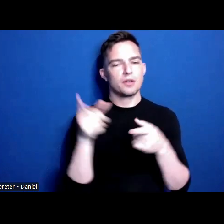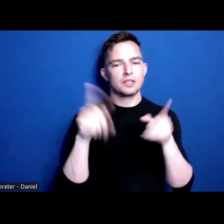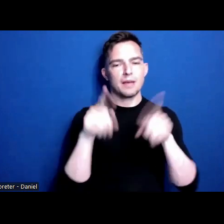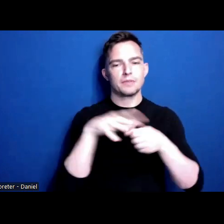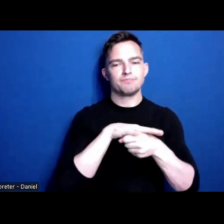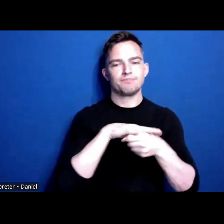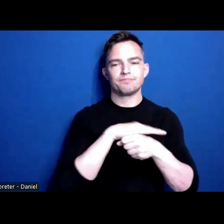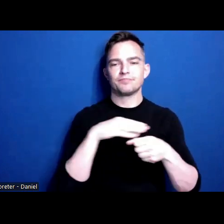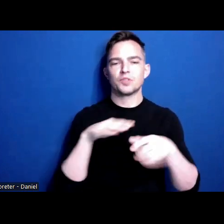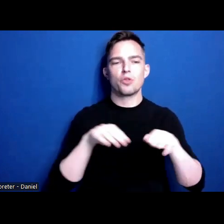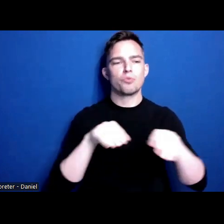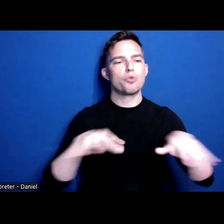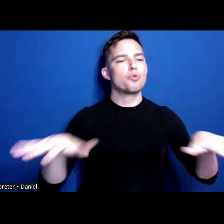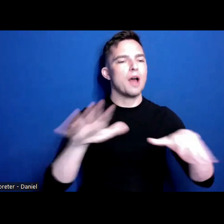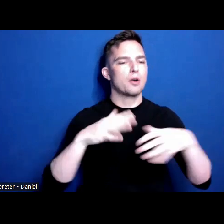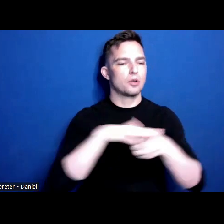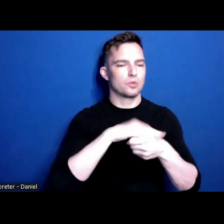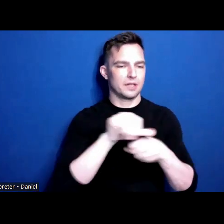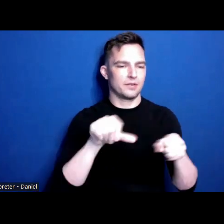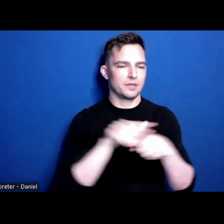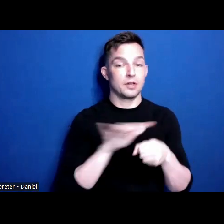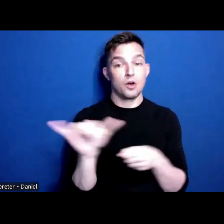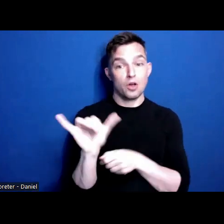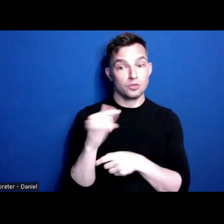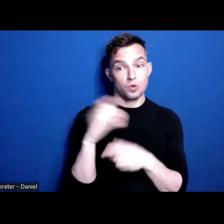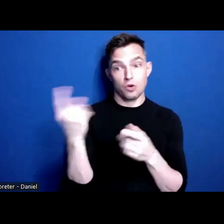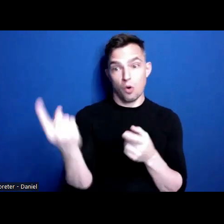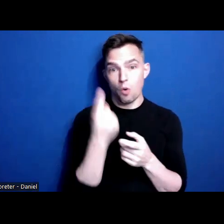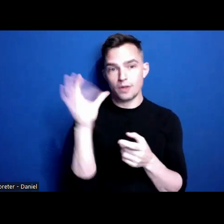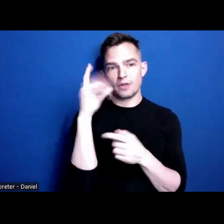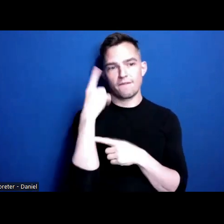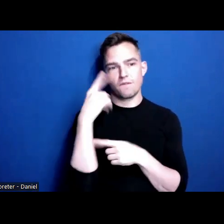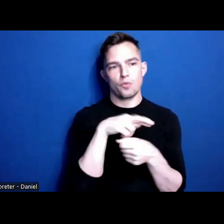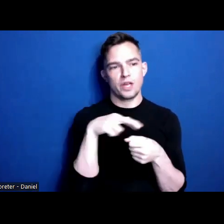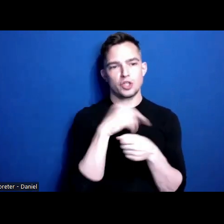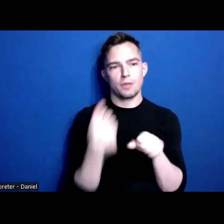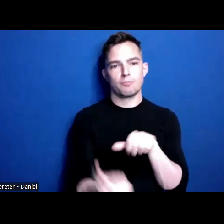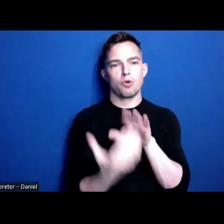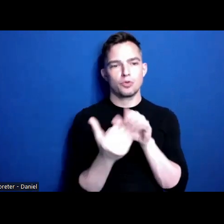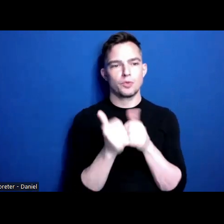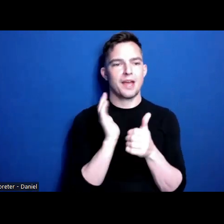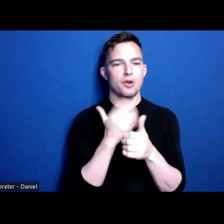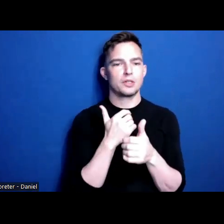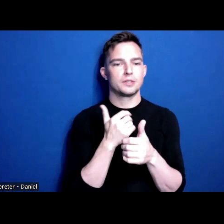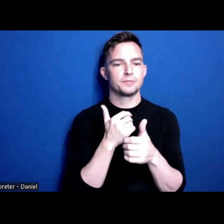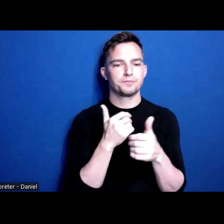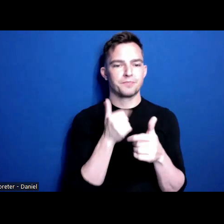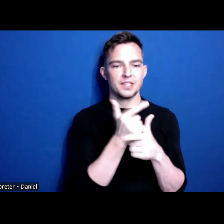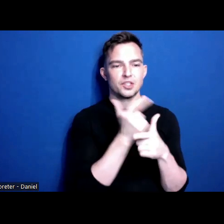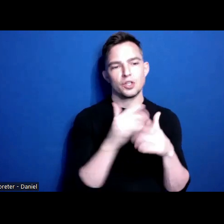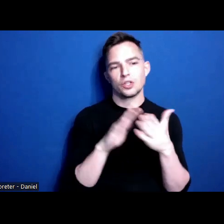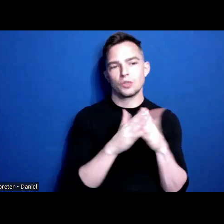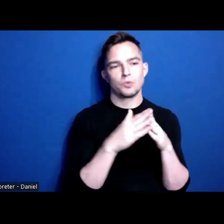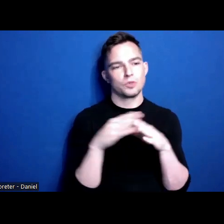area. And in addition, we are always looking forward to regional approaches with our sister community behavioral